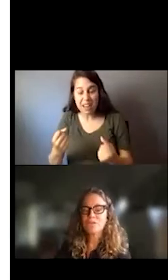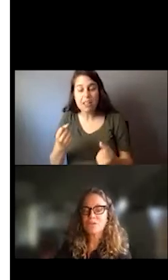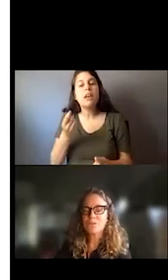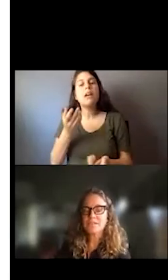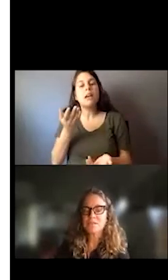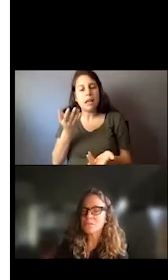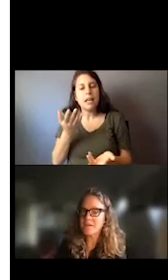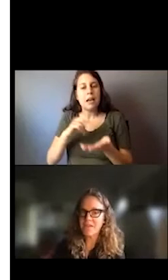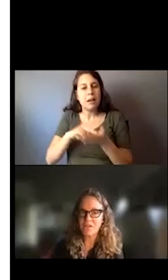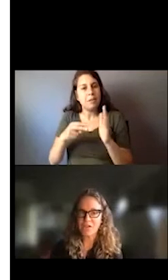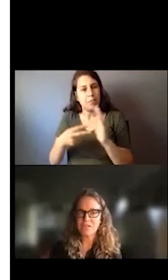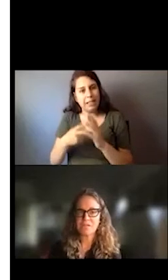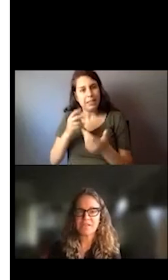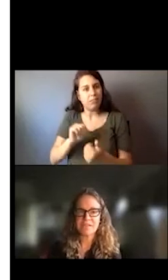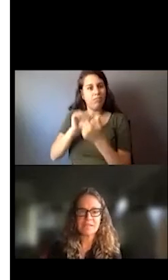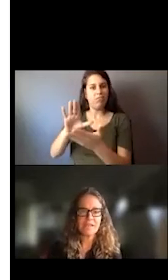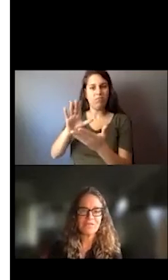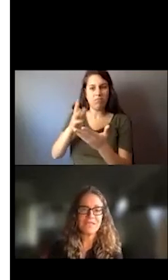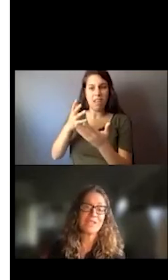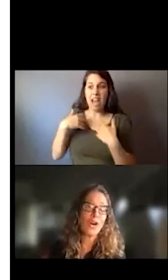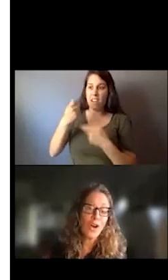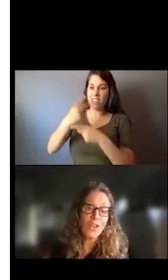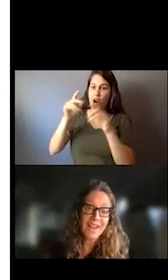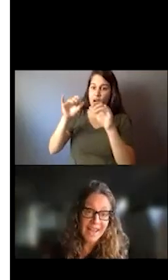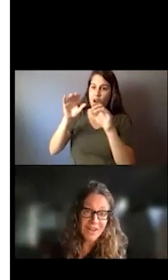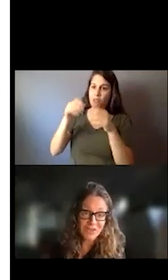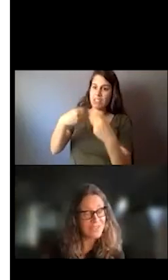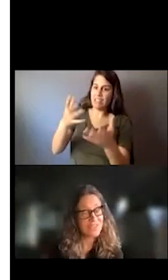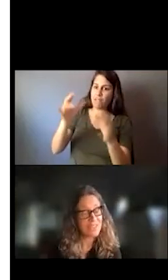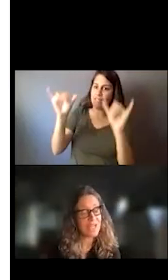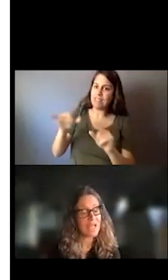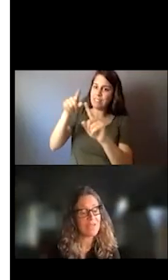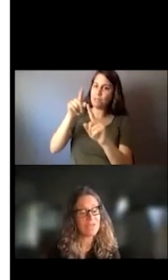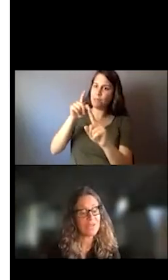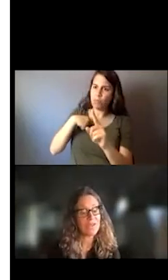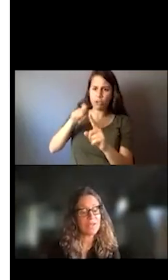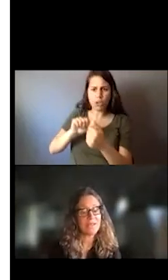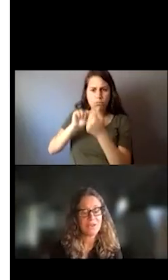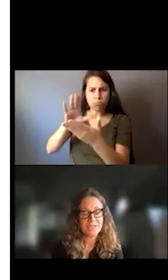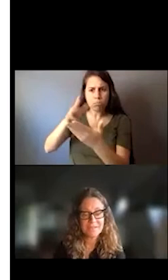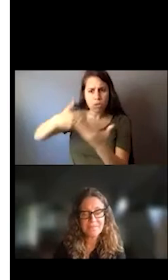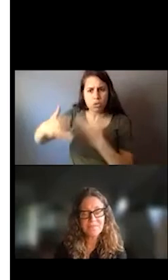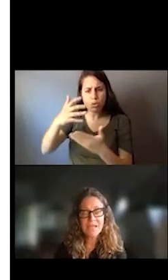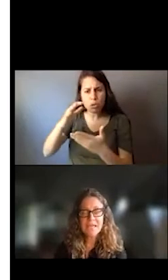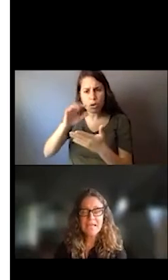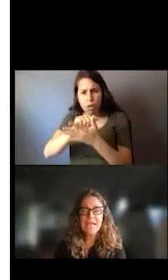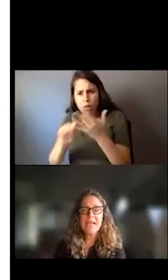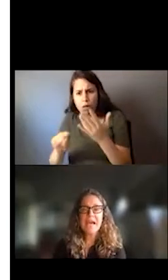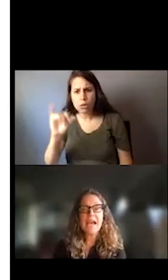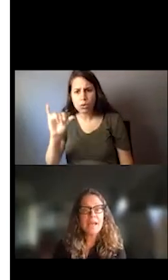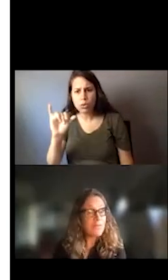assessing and addressing social risks within the healthcare delivery system is going to fix all that ails the US healthcare